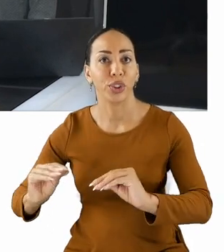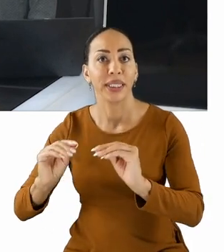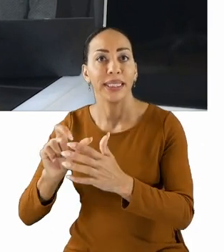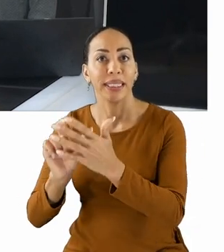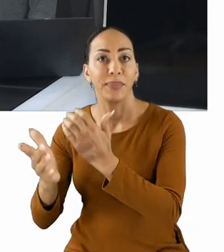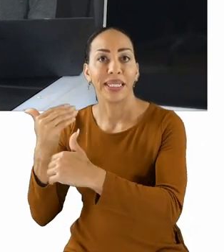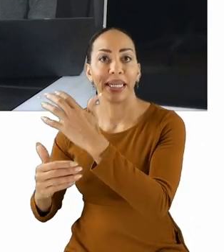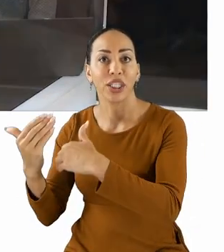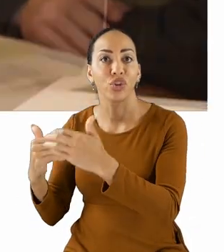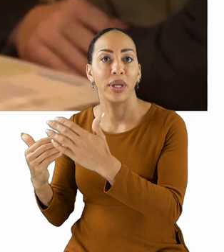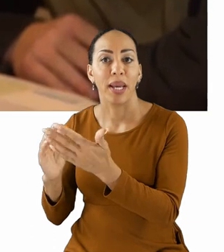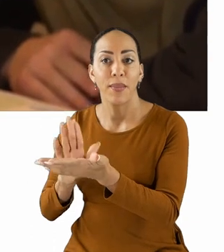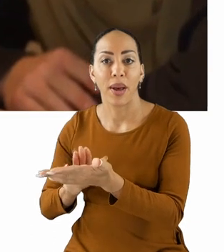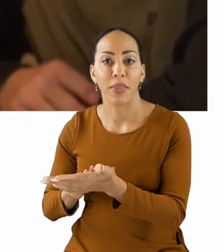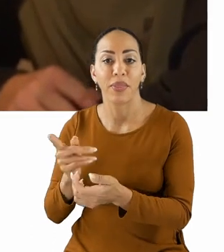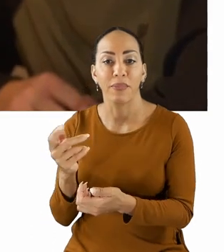Walker explains.